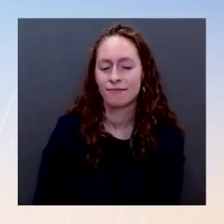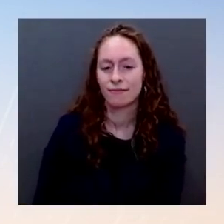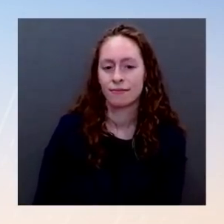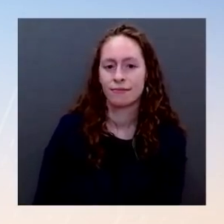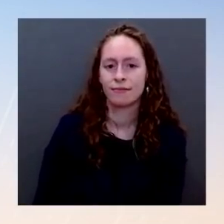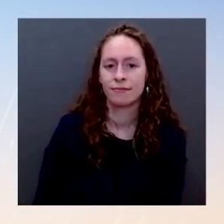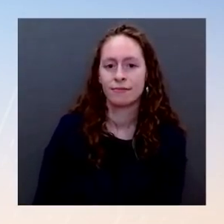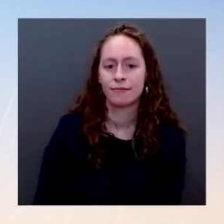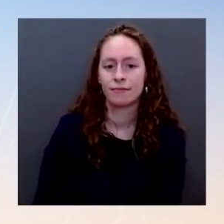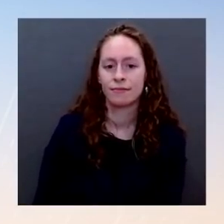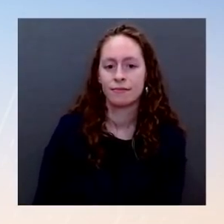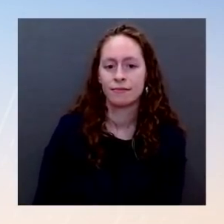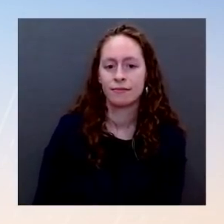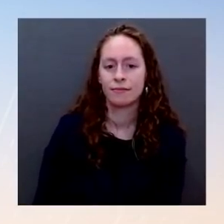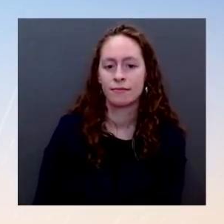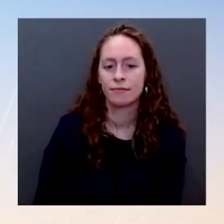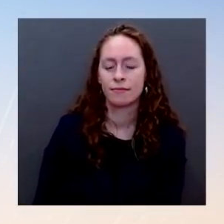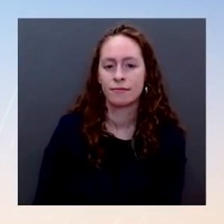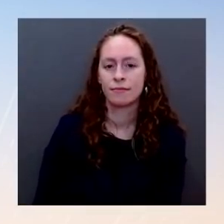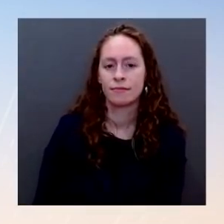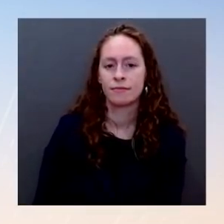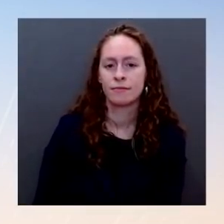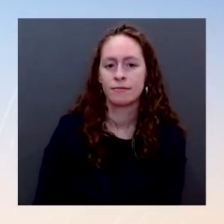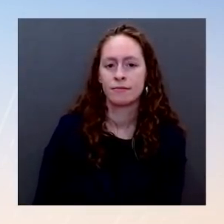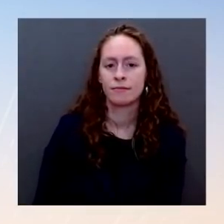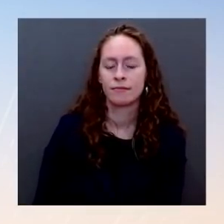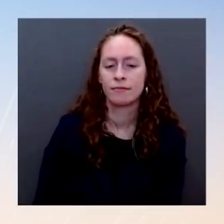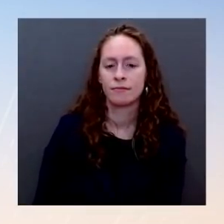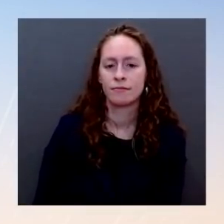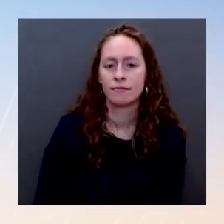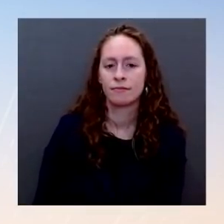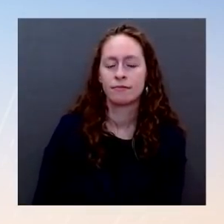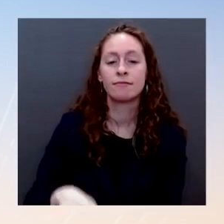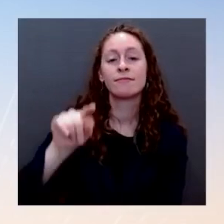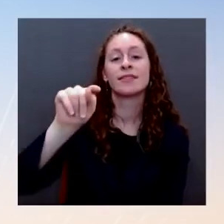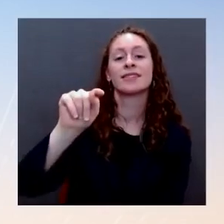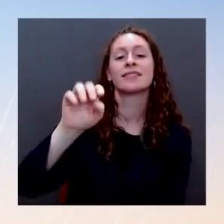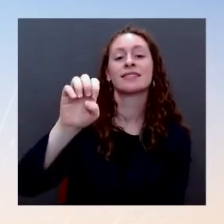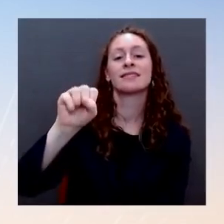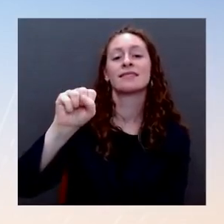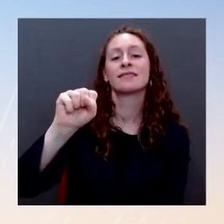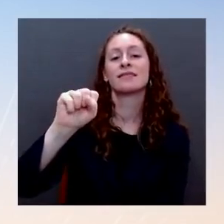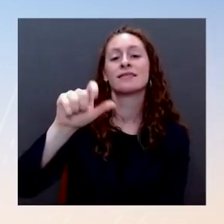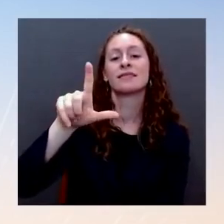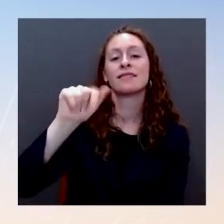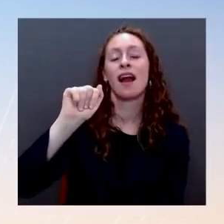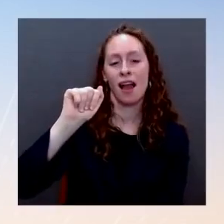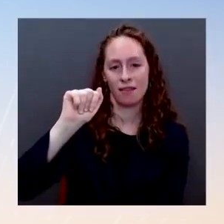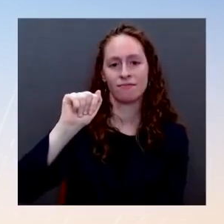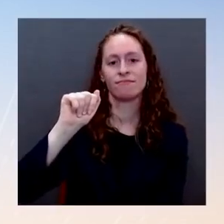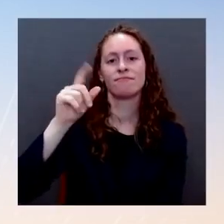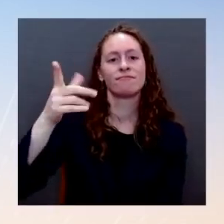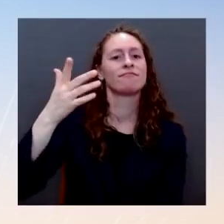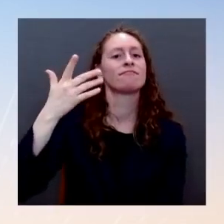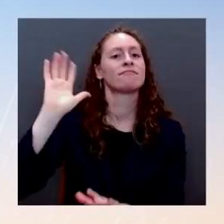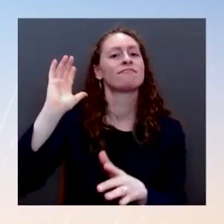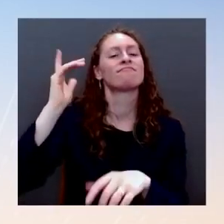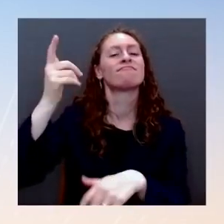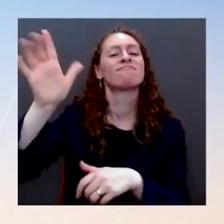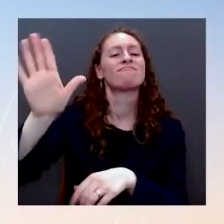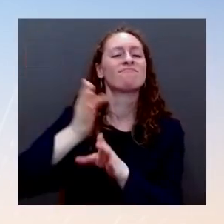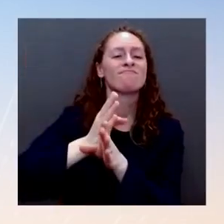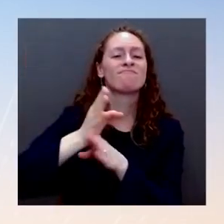a electric car showroom last week in Xinjiang, just days after President Biden signed the